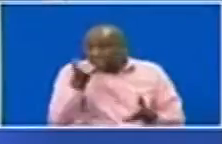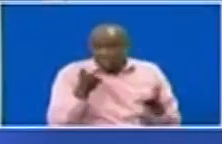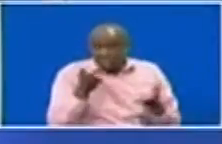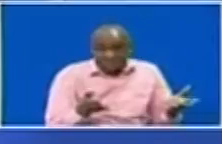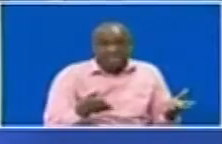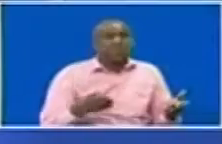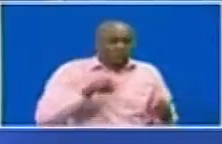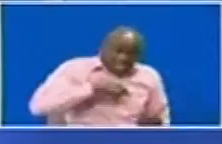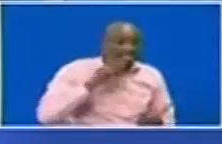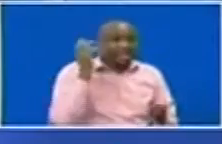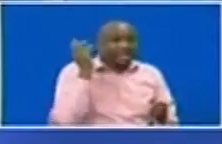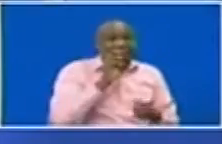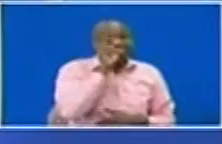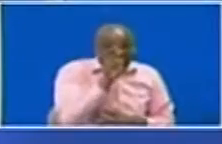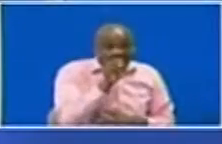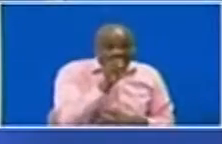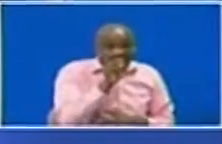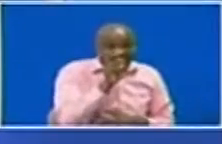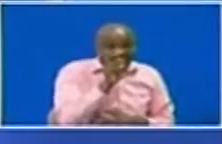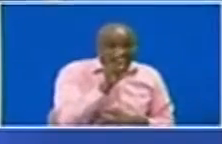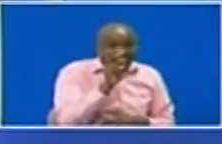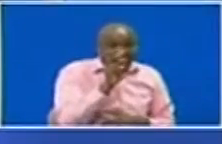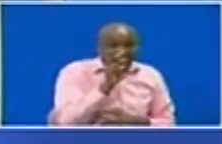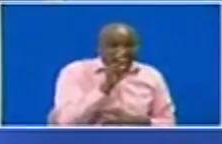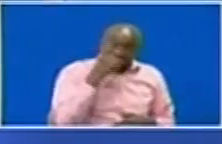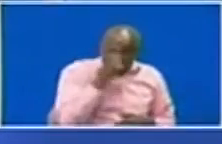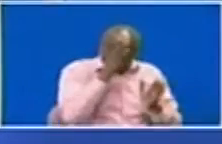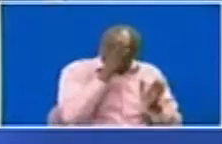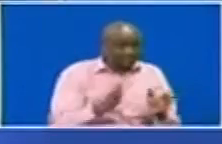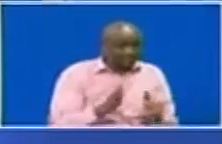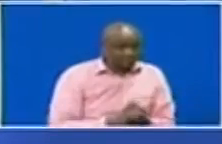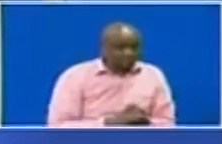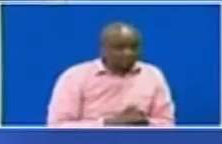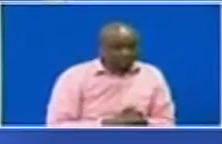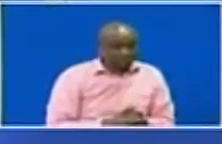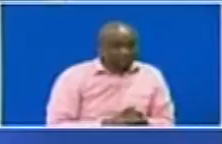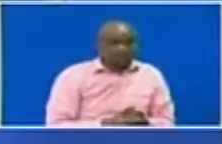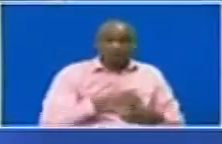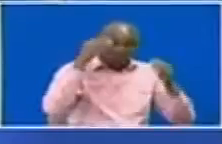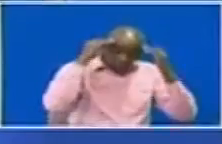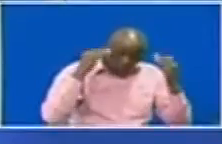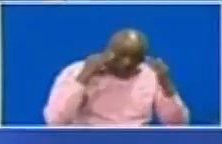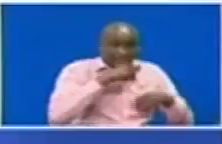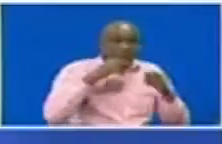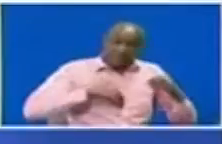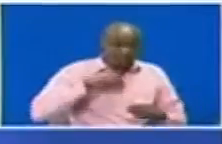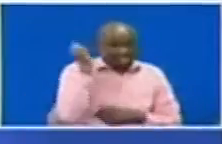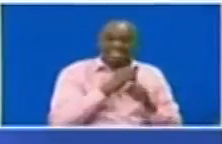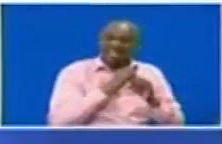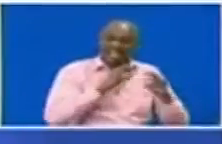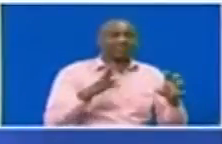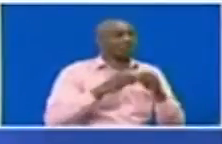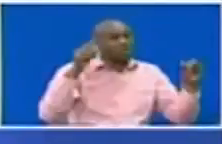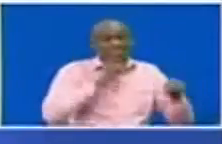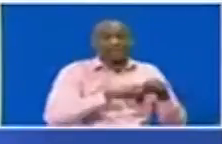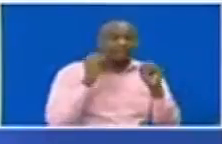handles. We have not seen a single person convicted of corruption in this country for a